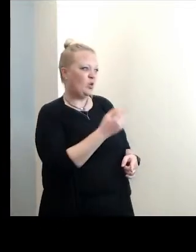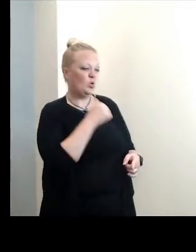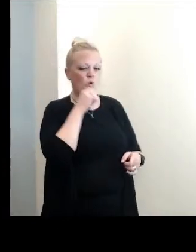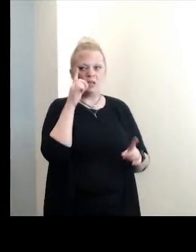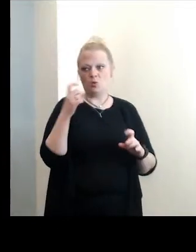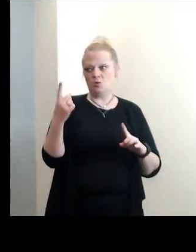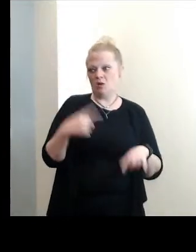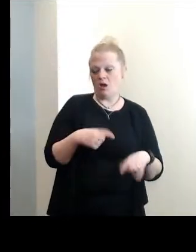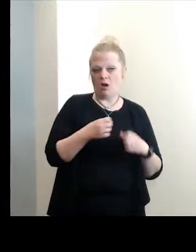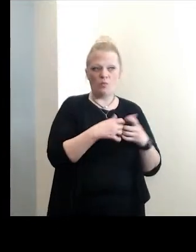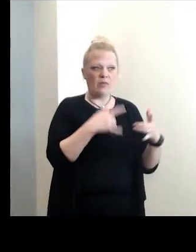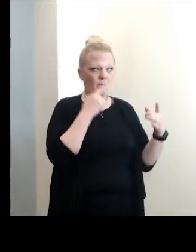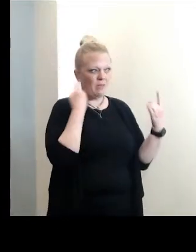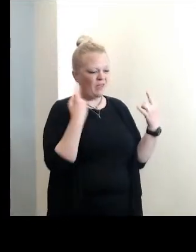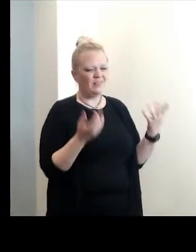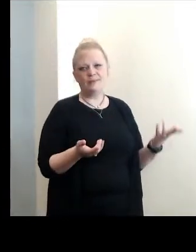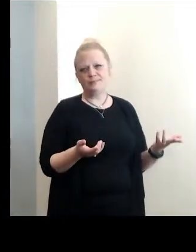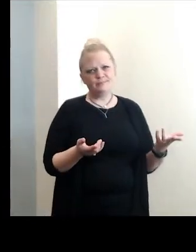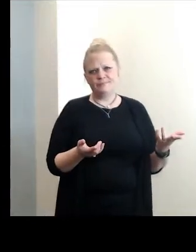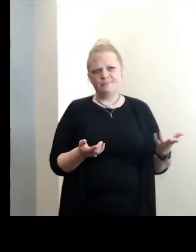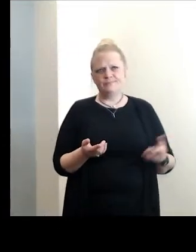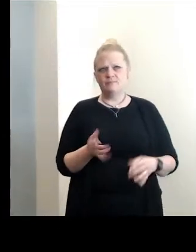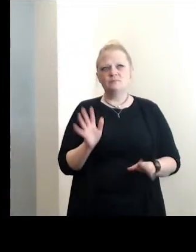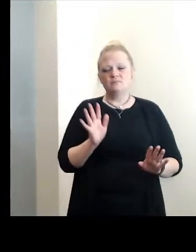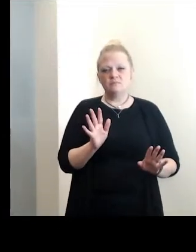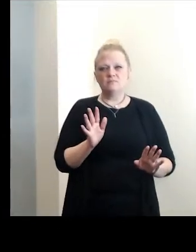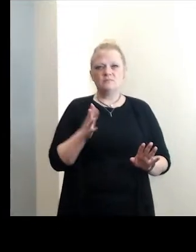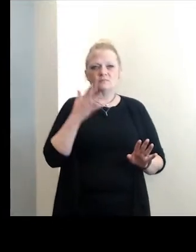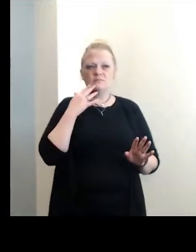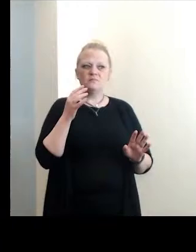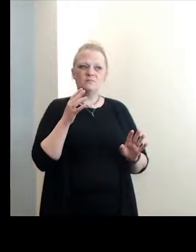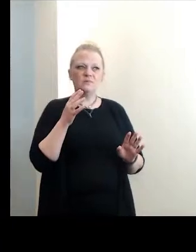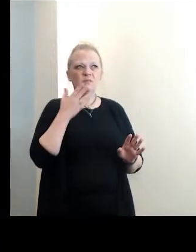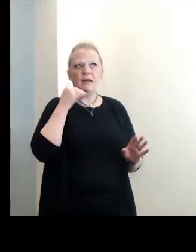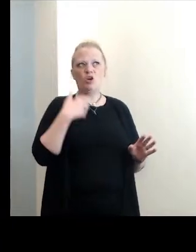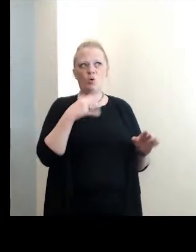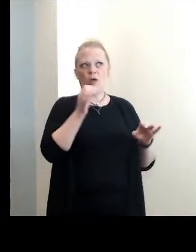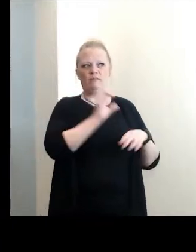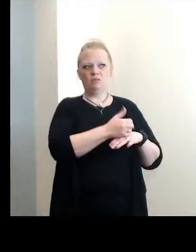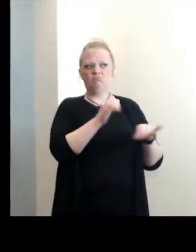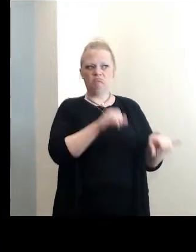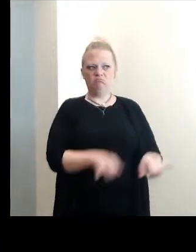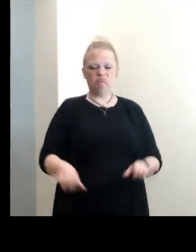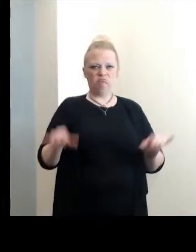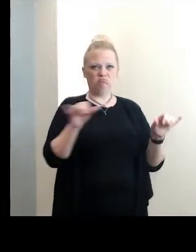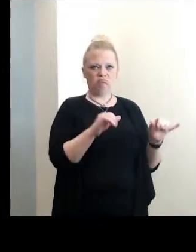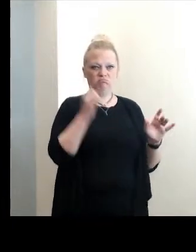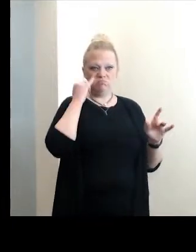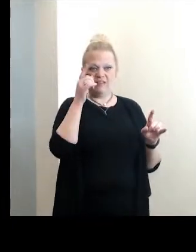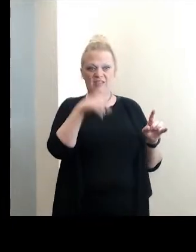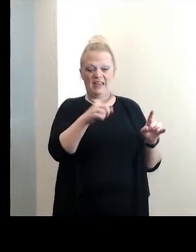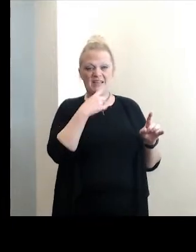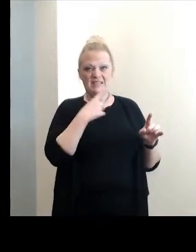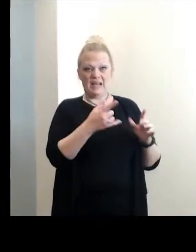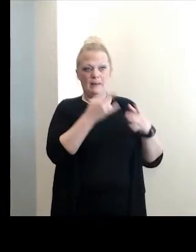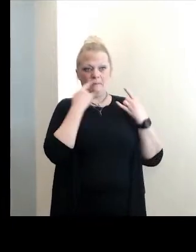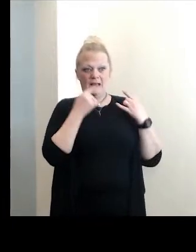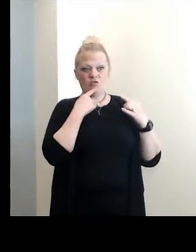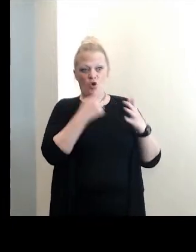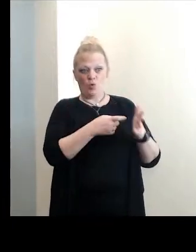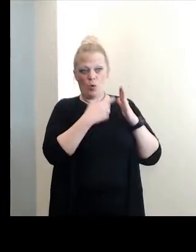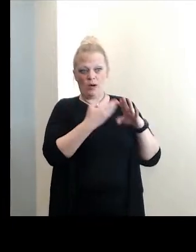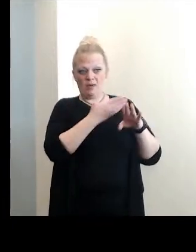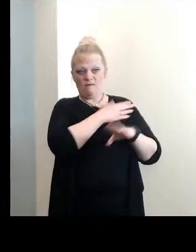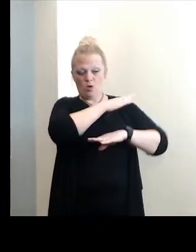without a mask. It's probably best just to have a set standard for the restaurateur. If they're going to go and say masks are required before you get to your